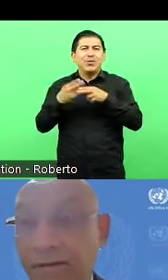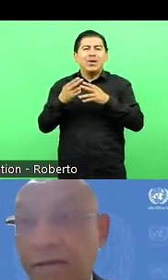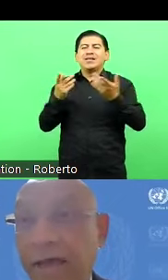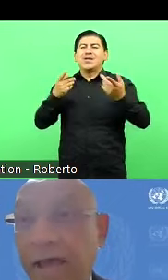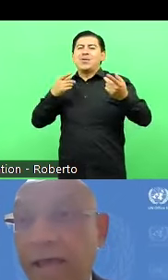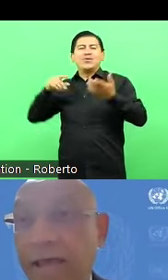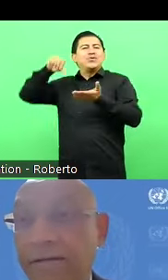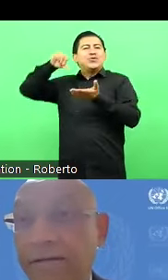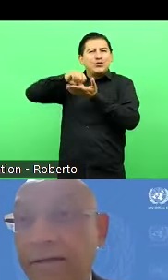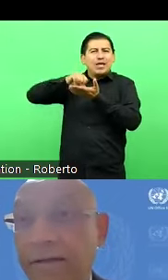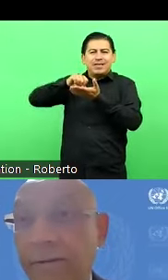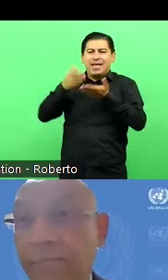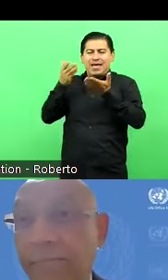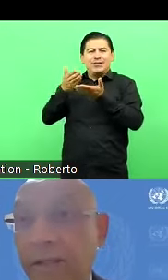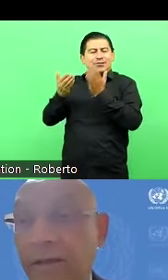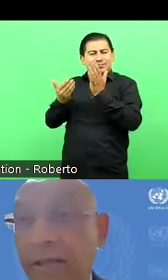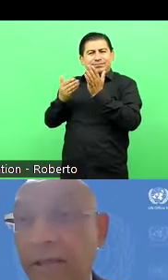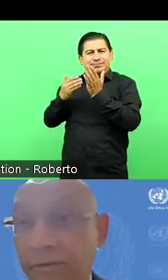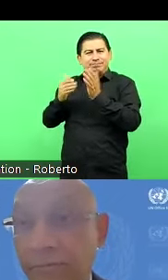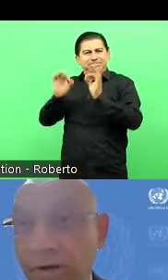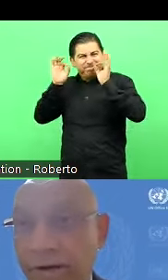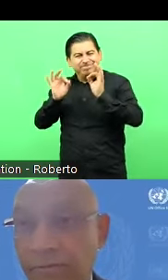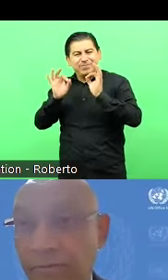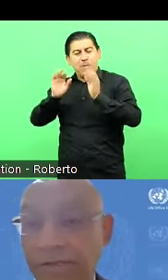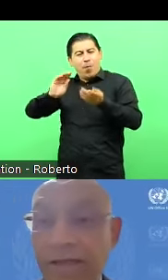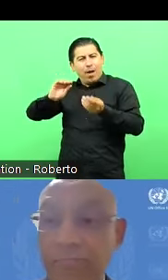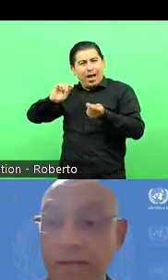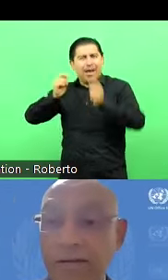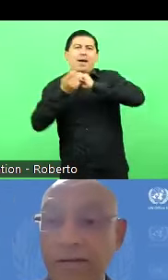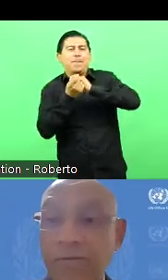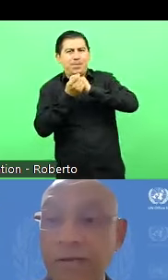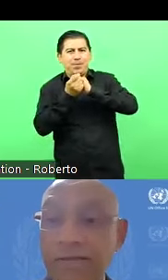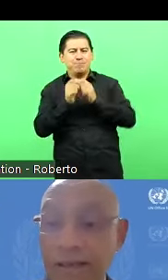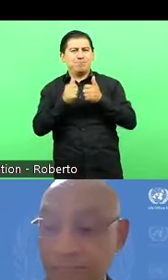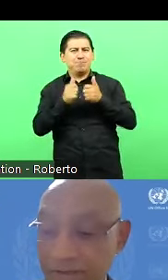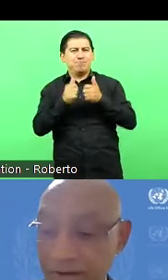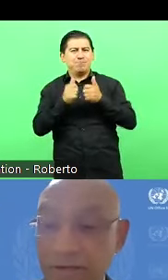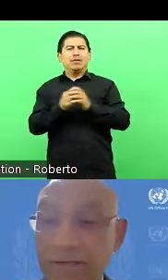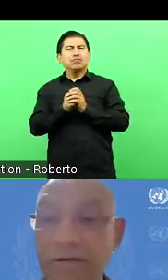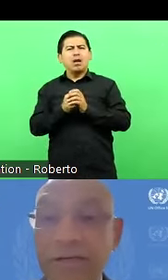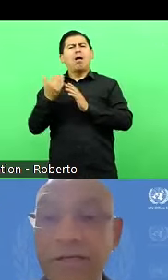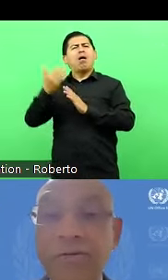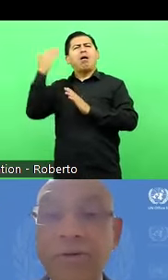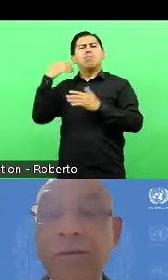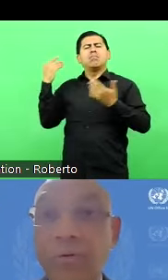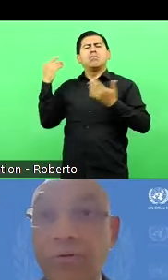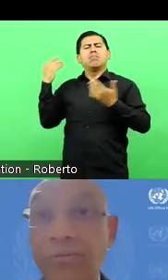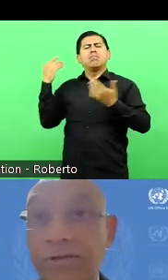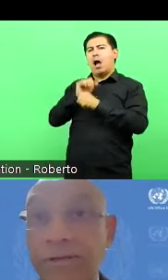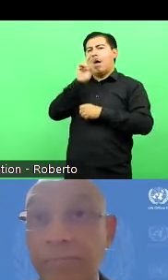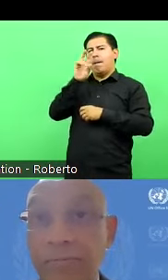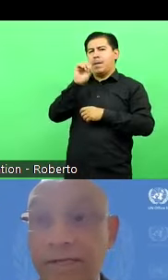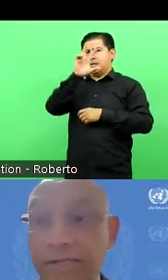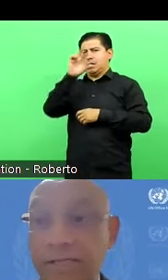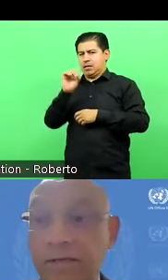2020. And that was more an advocacy campaign, whereas the MCR 2030 is looking more